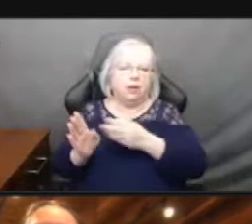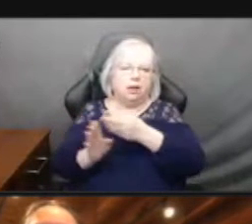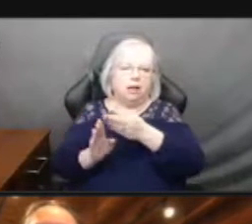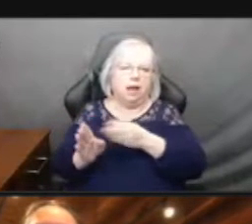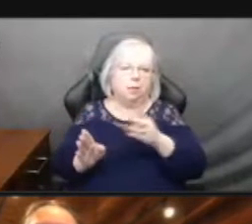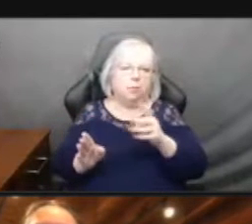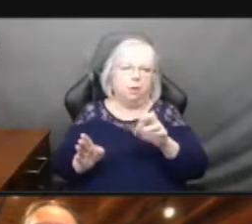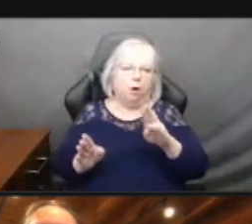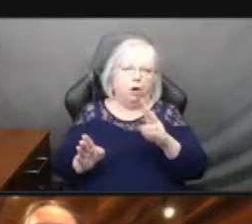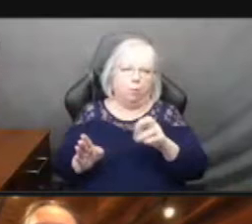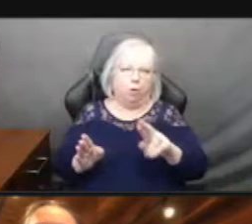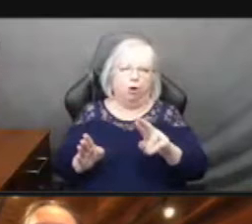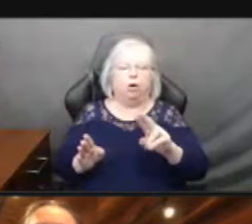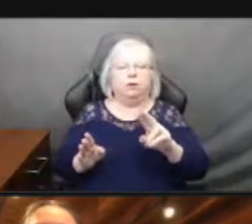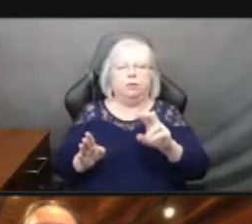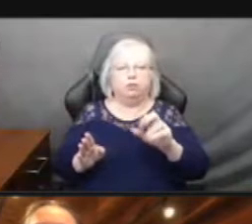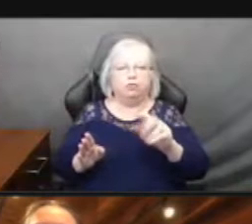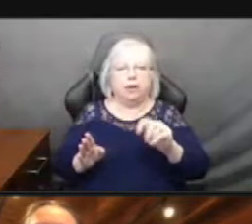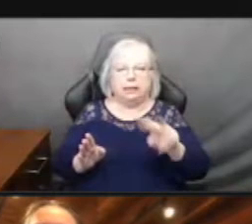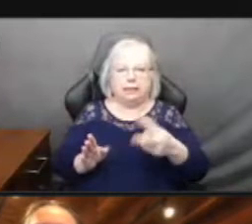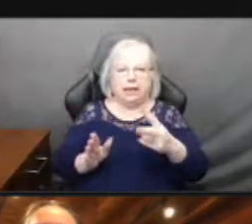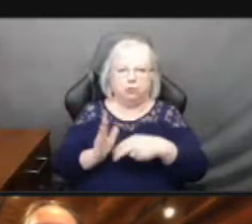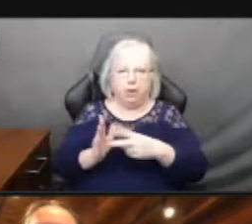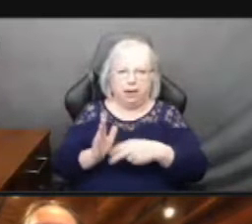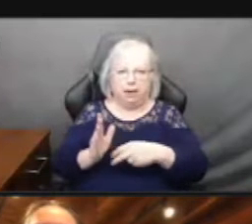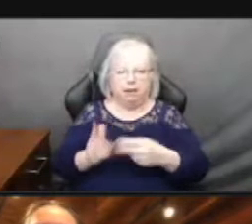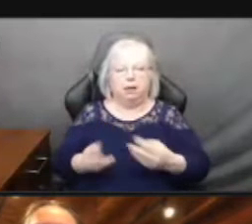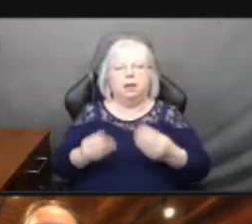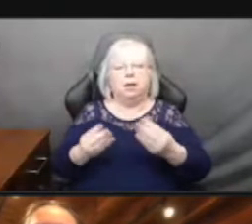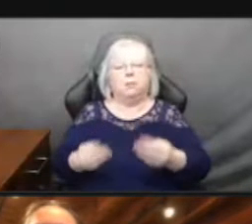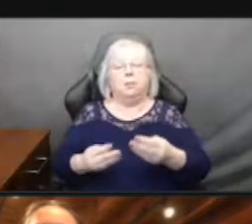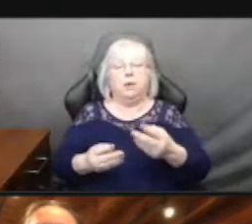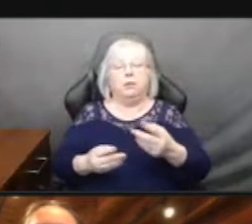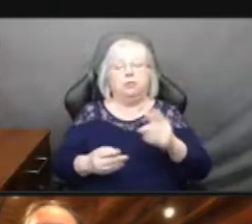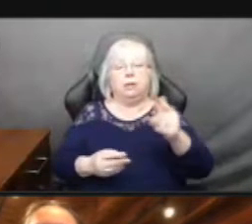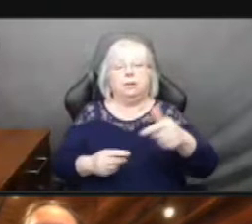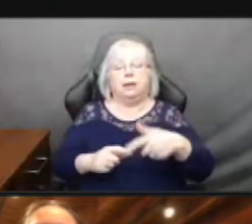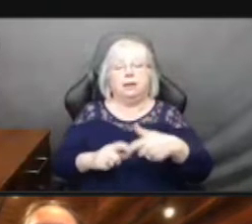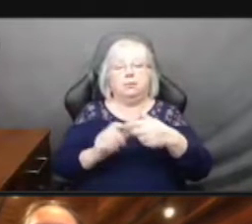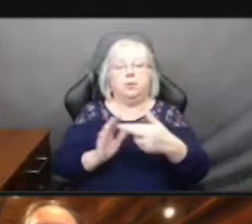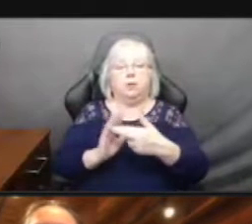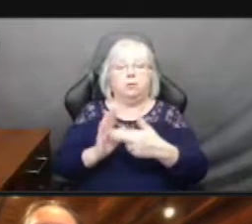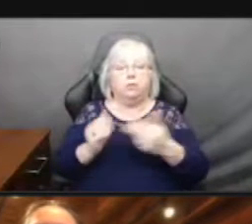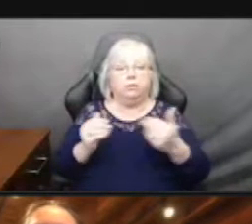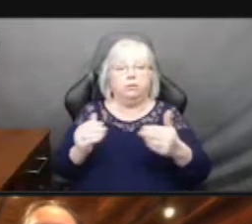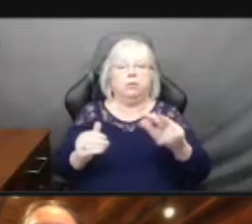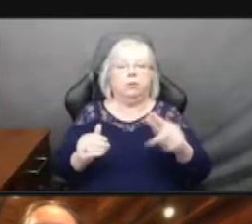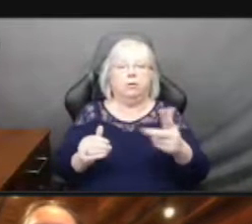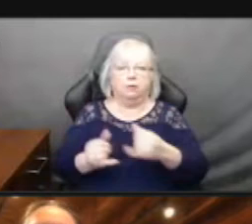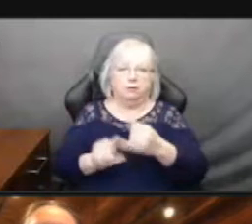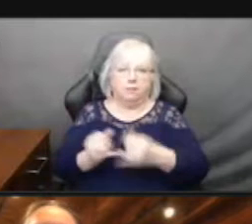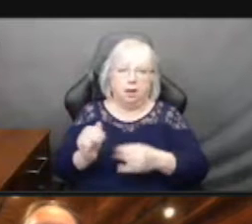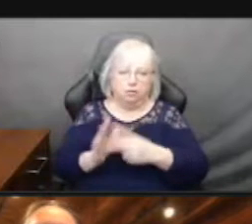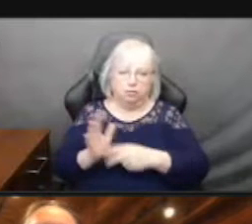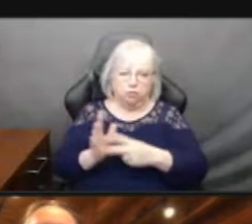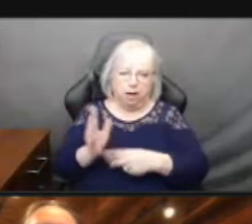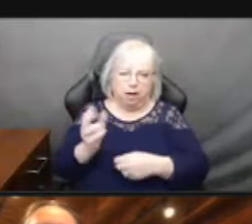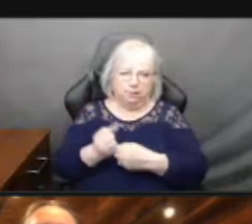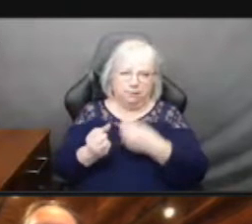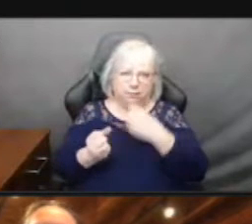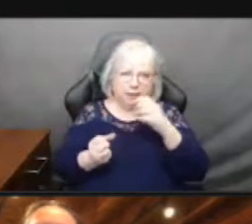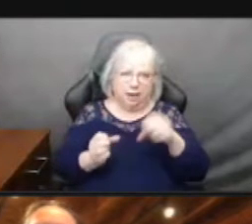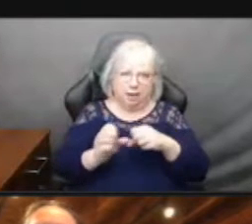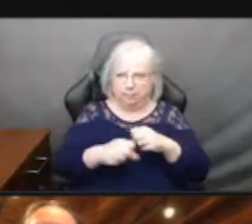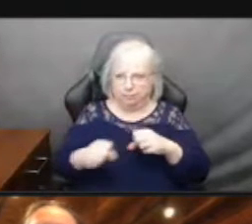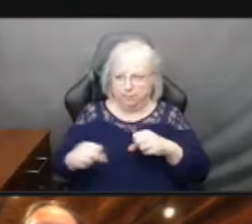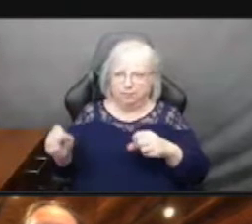Arkansas. Second reading. Move to suspend the rules and place on third and final reading. Second. We have a motion and a second. All those in favor, please say aye.